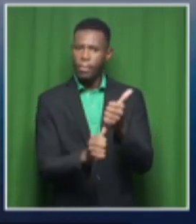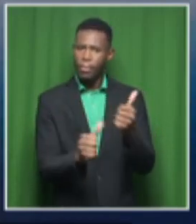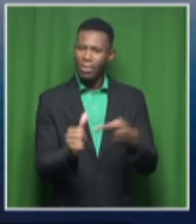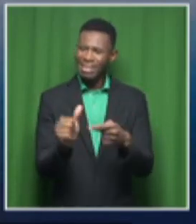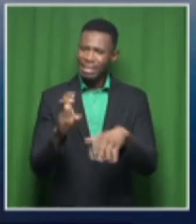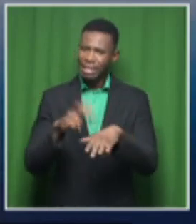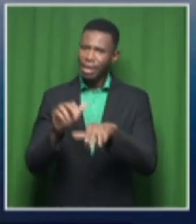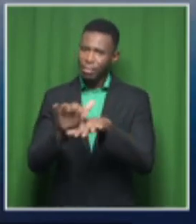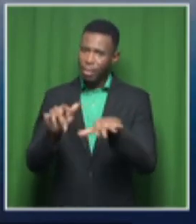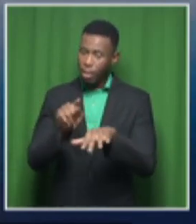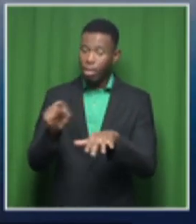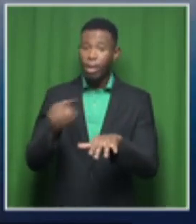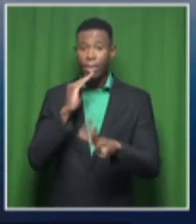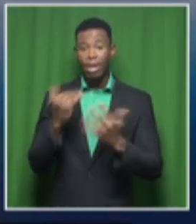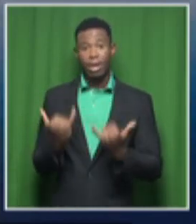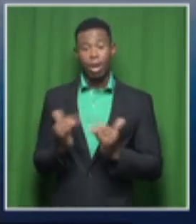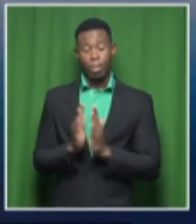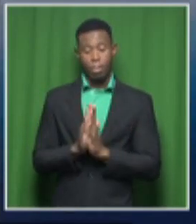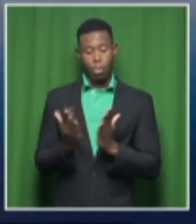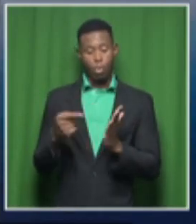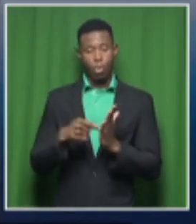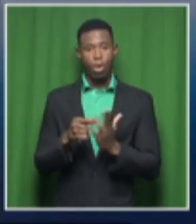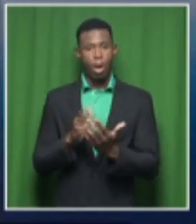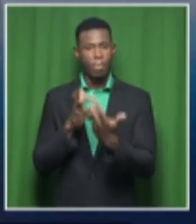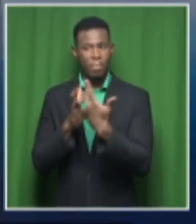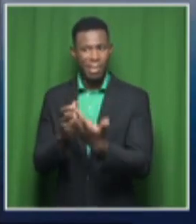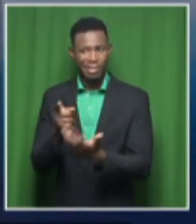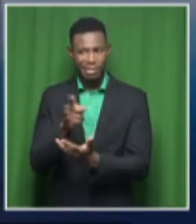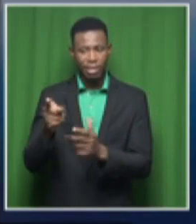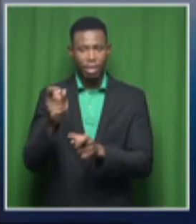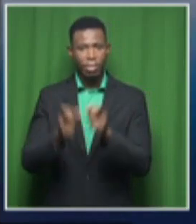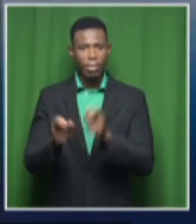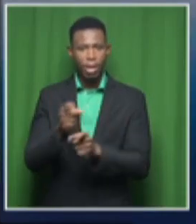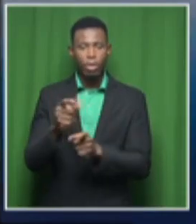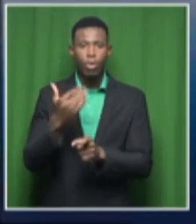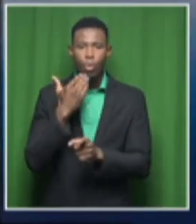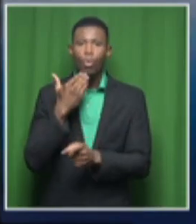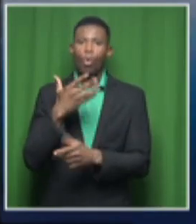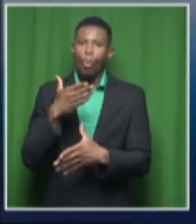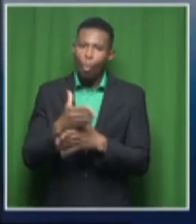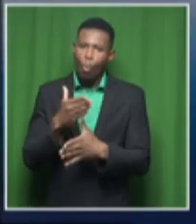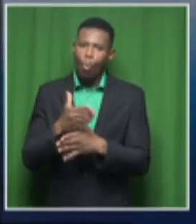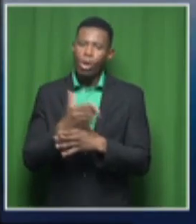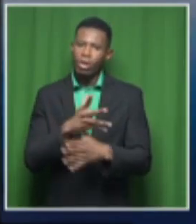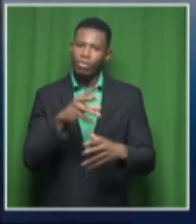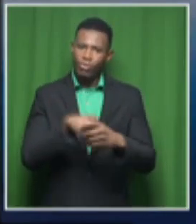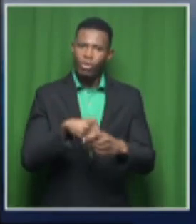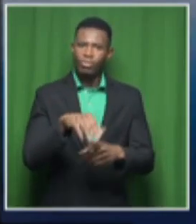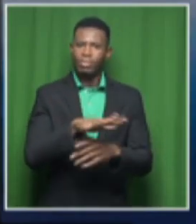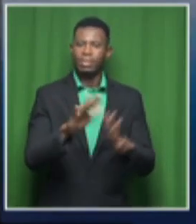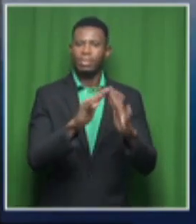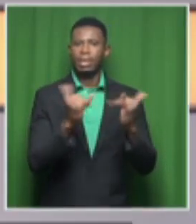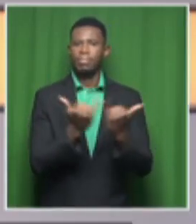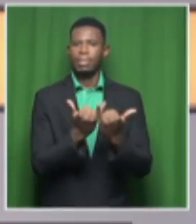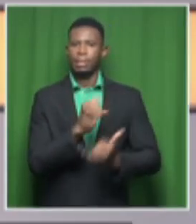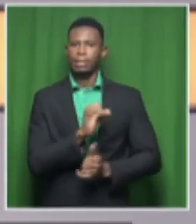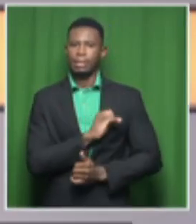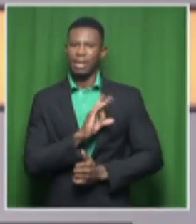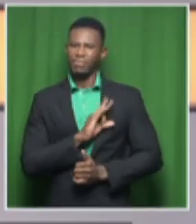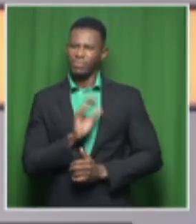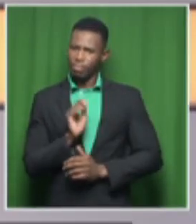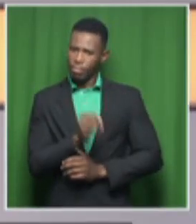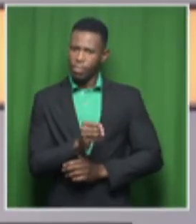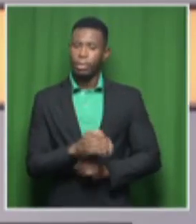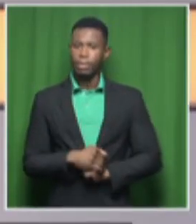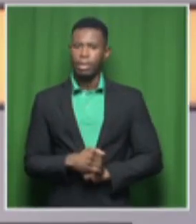effective organization. So this book literally is talking about how do you become a highly effective employee within the working space. So, yeah, and having said that, I'm